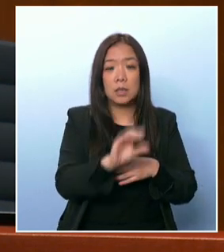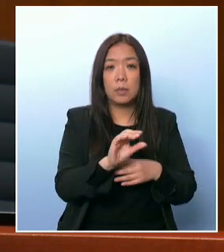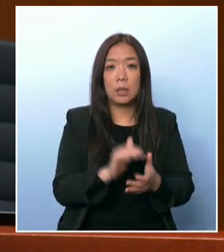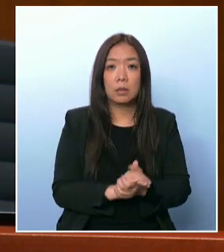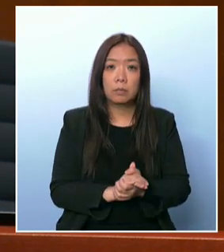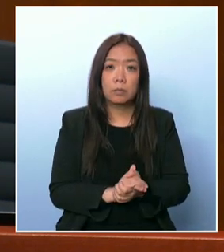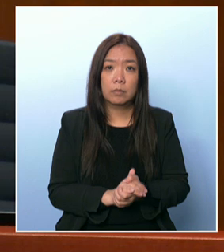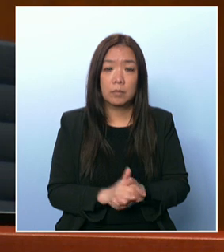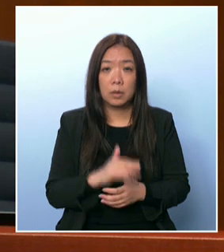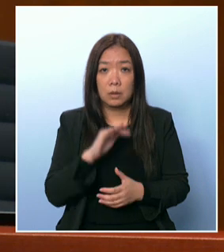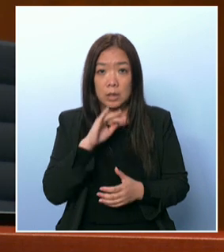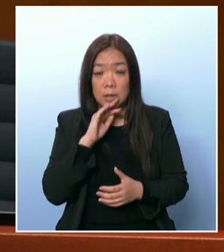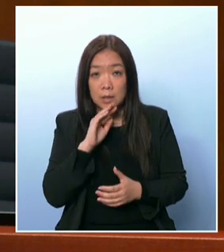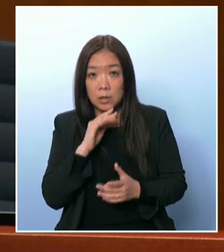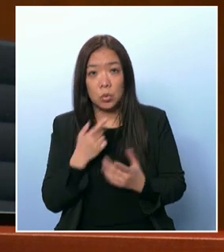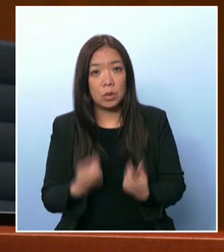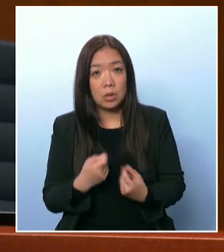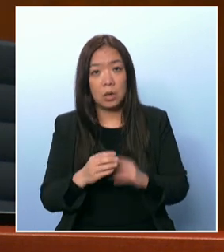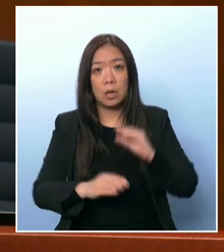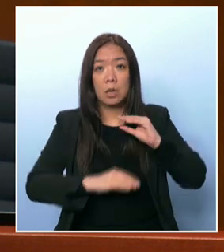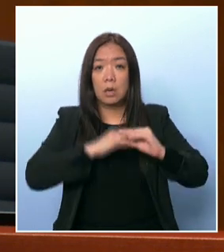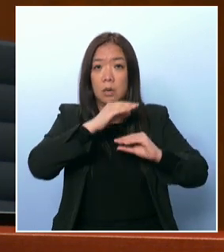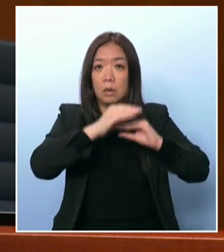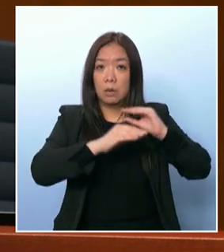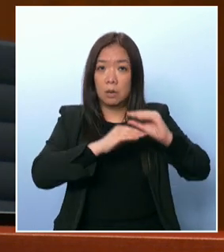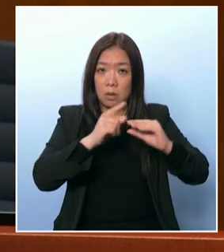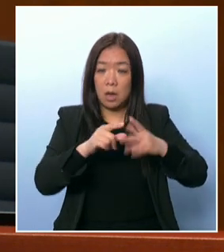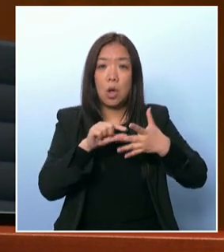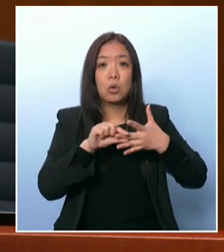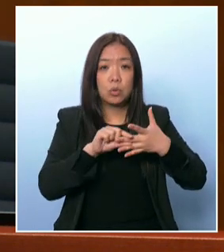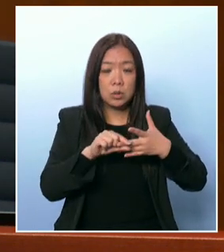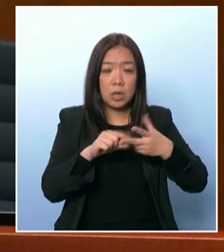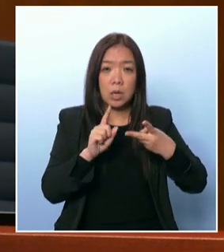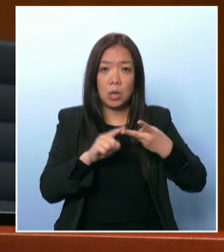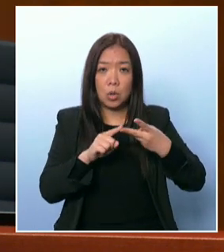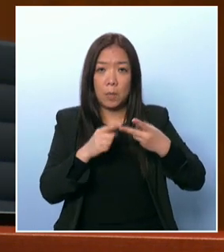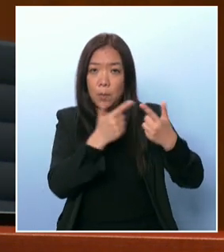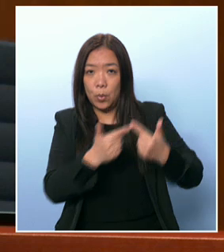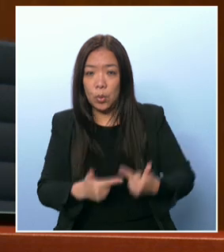the price tag for this project is $1 billion.